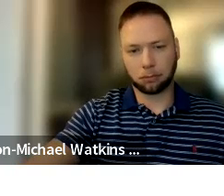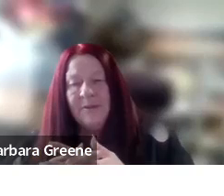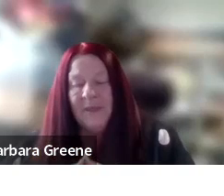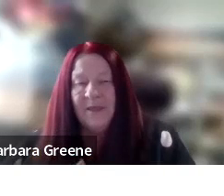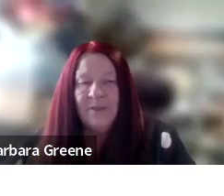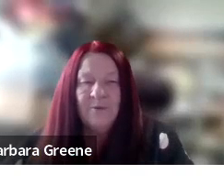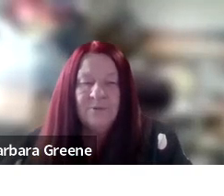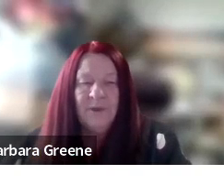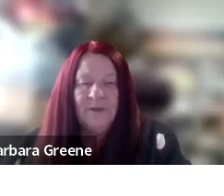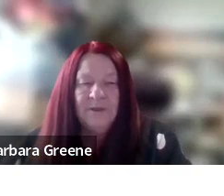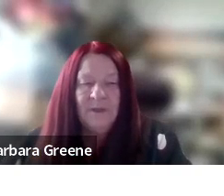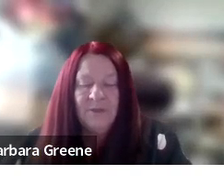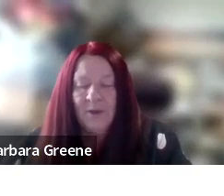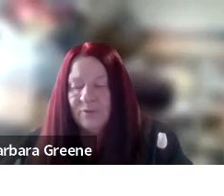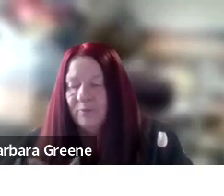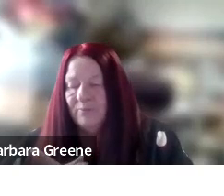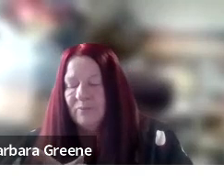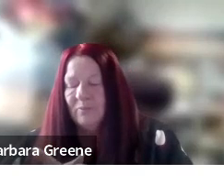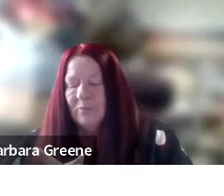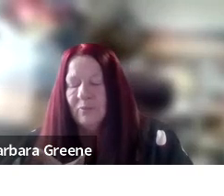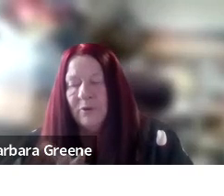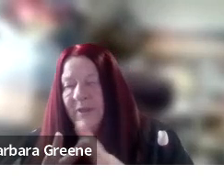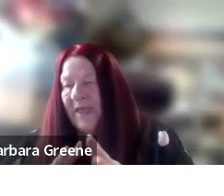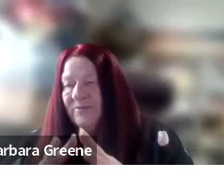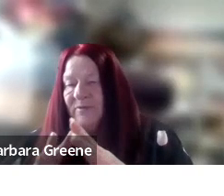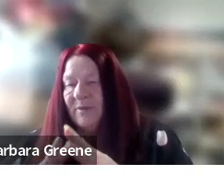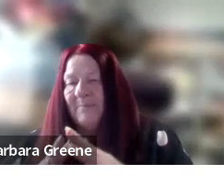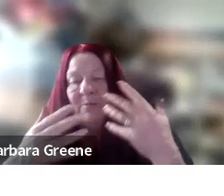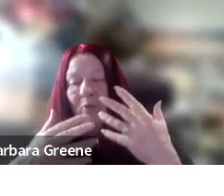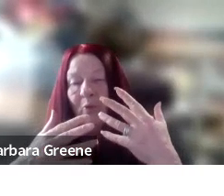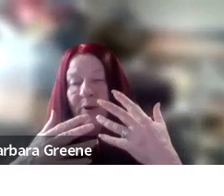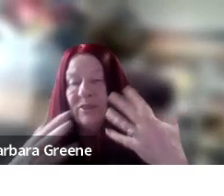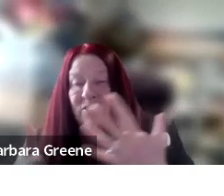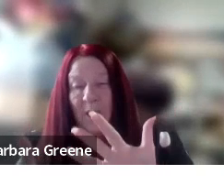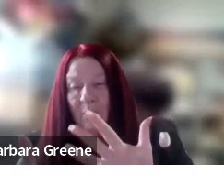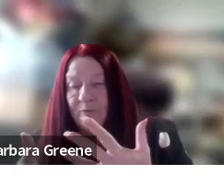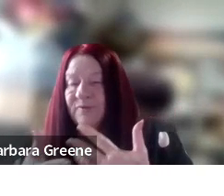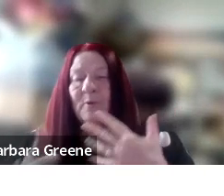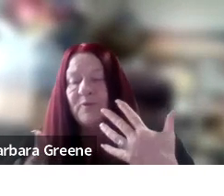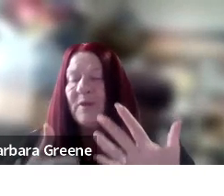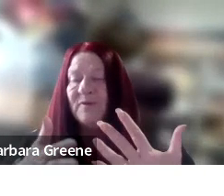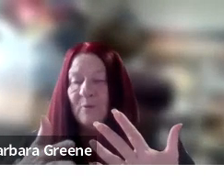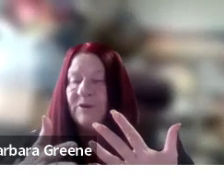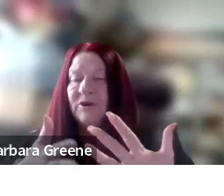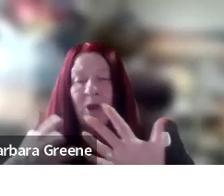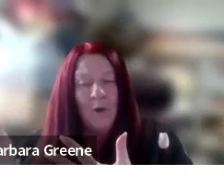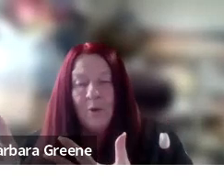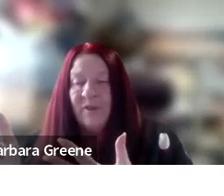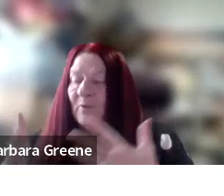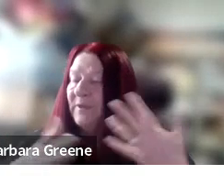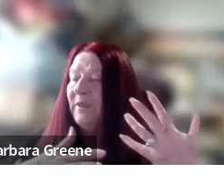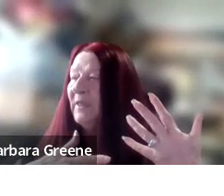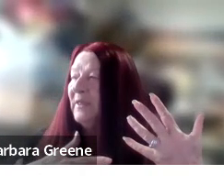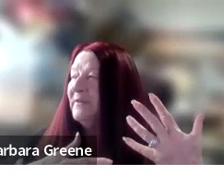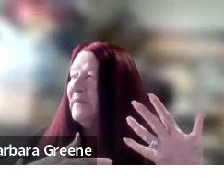A lot of the unknowns really had, I mean, we didn't know. So there were things that we didn't know